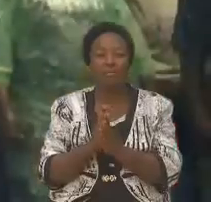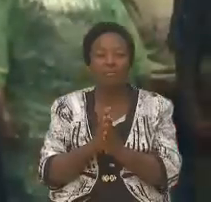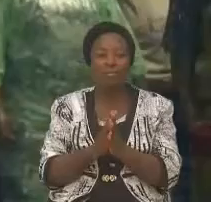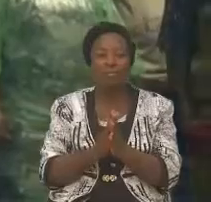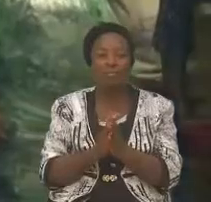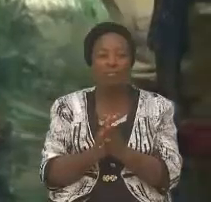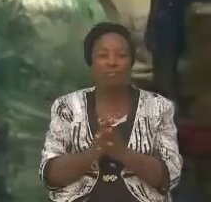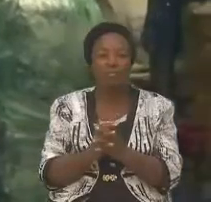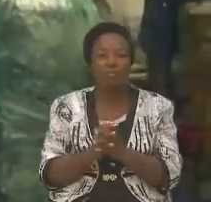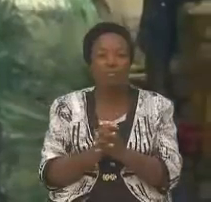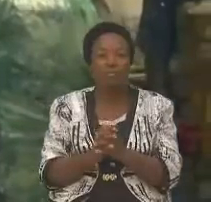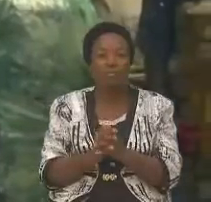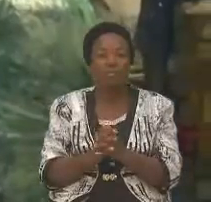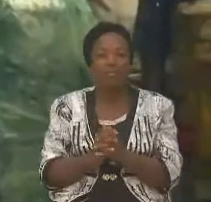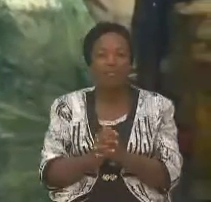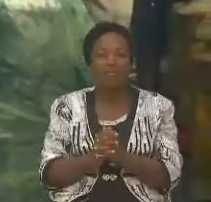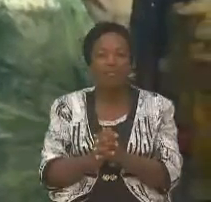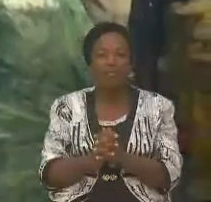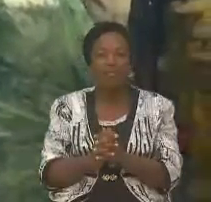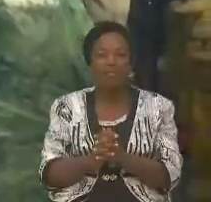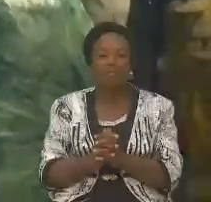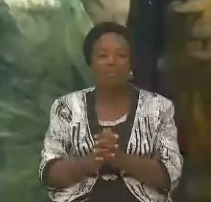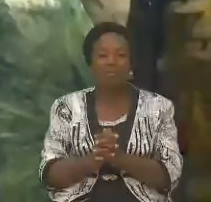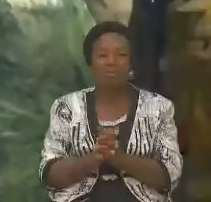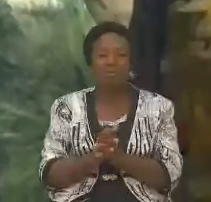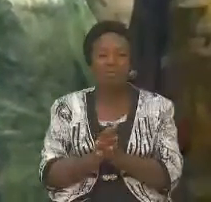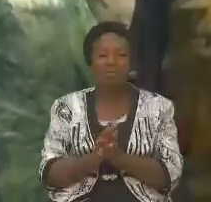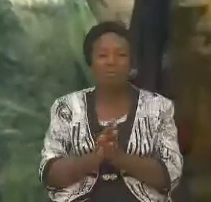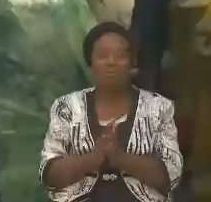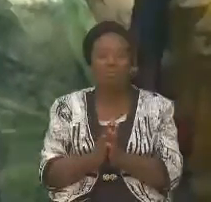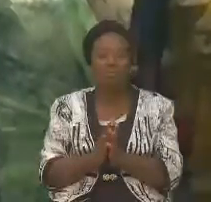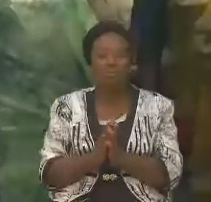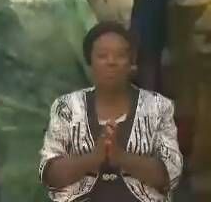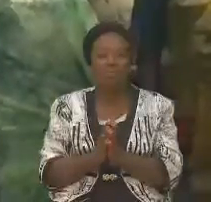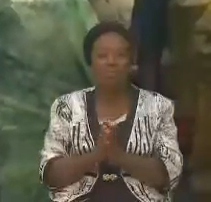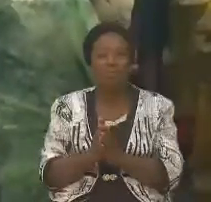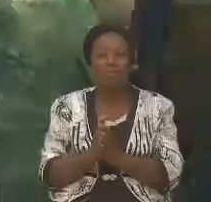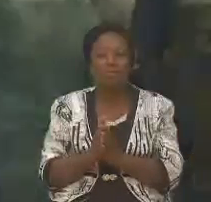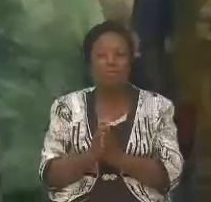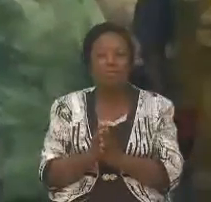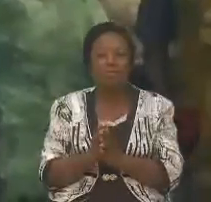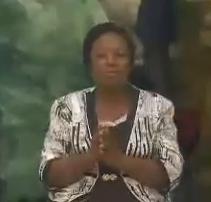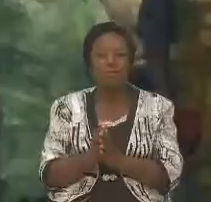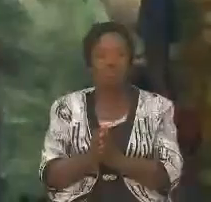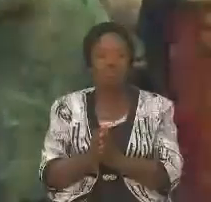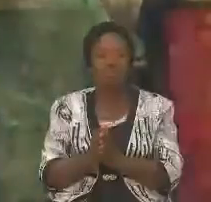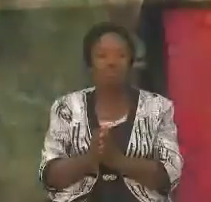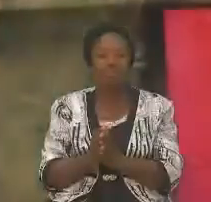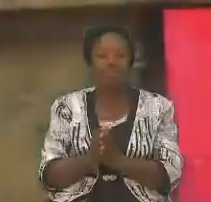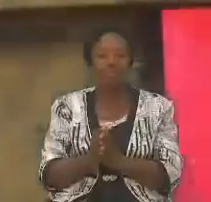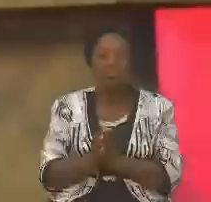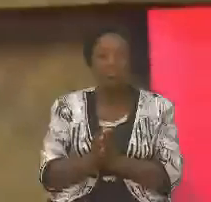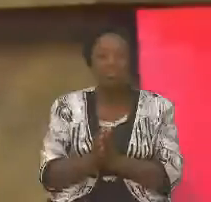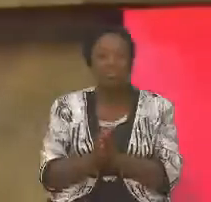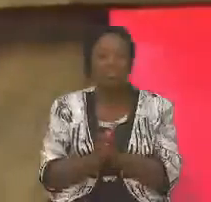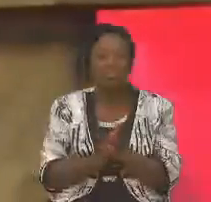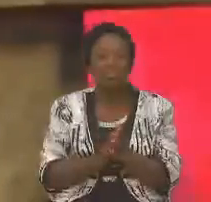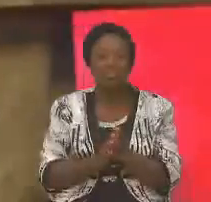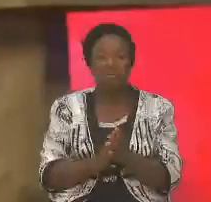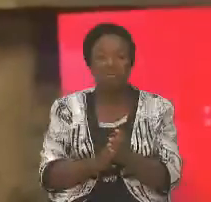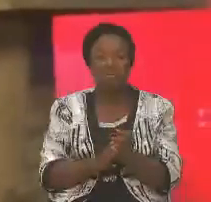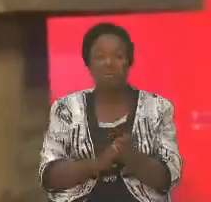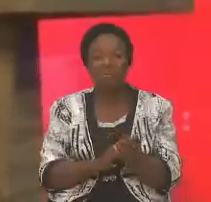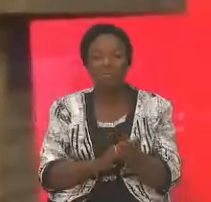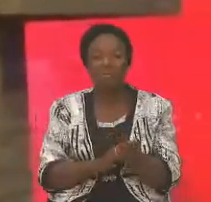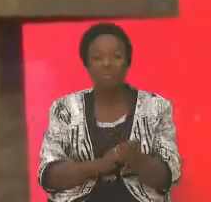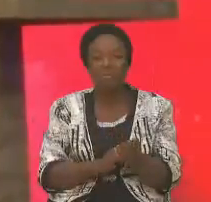people? Somebody there, tell me how many people? Healing all that were oppressed of the devil, not of